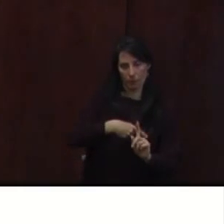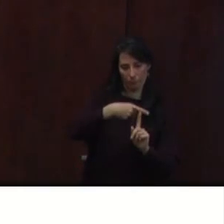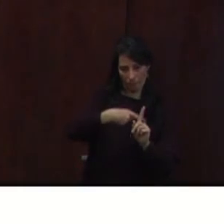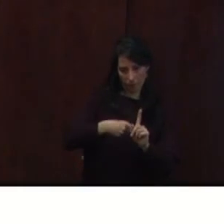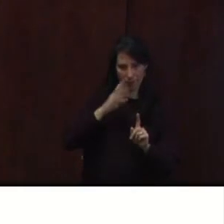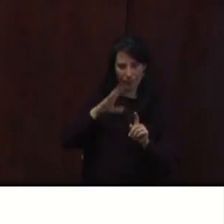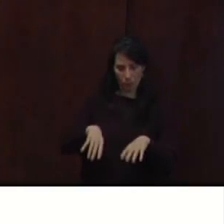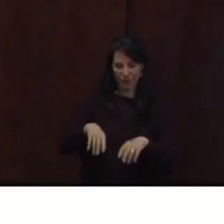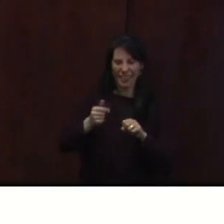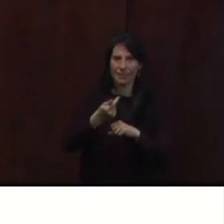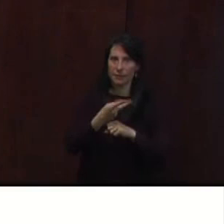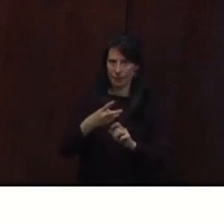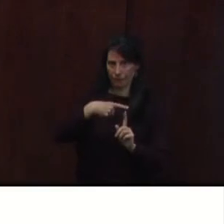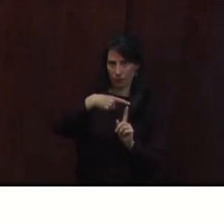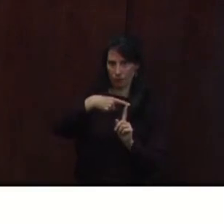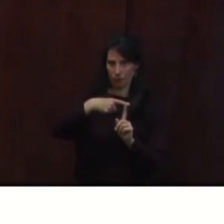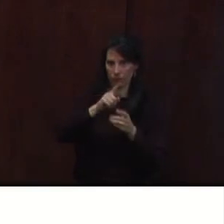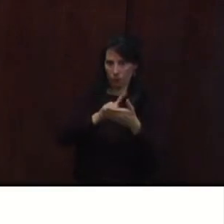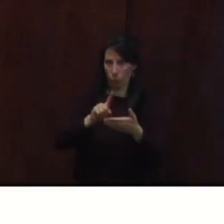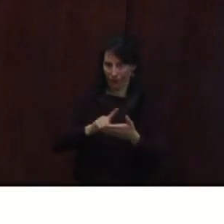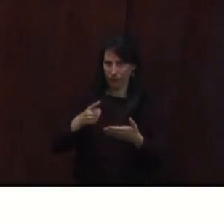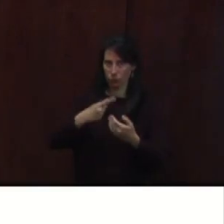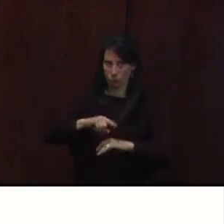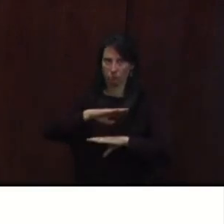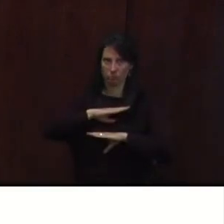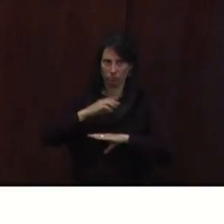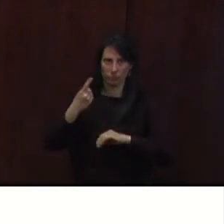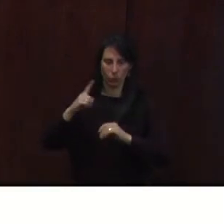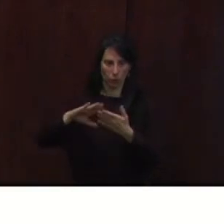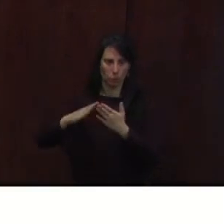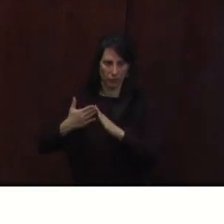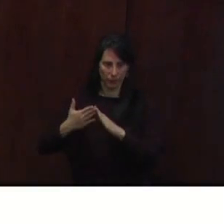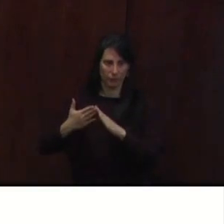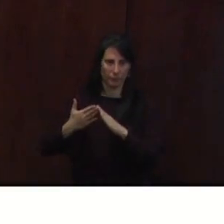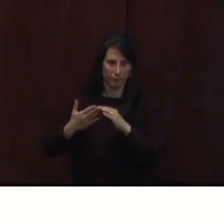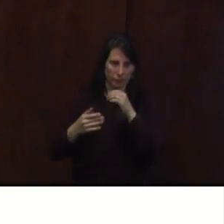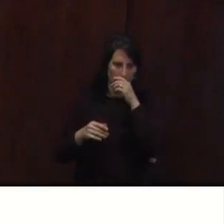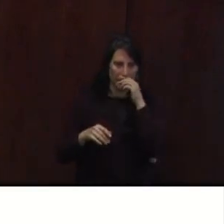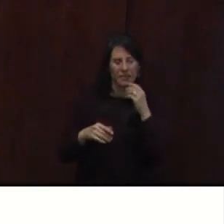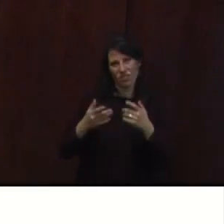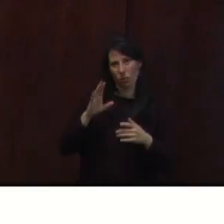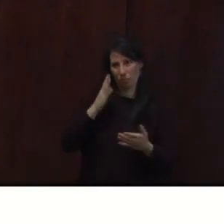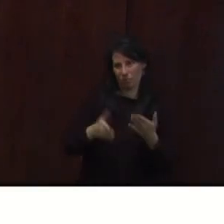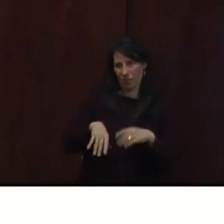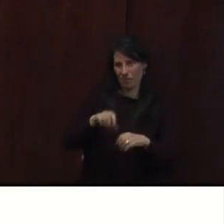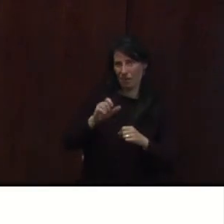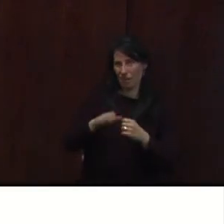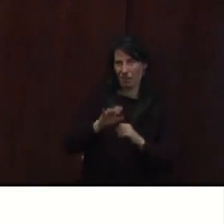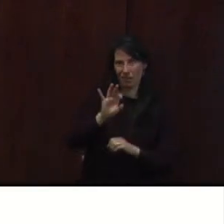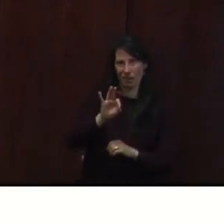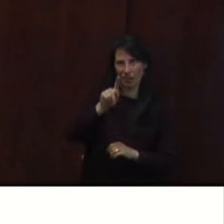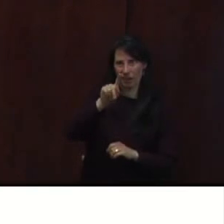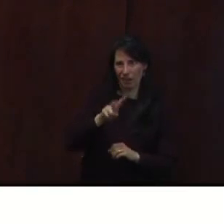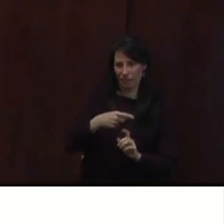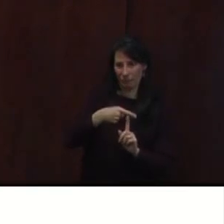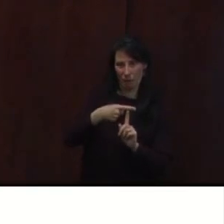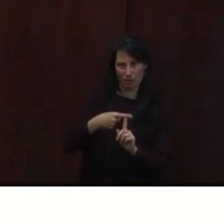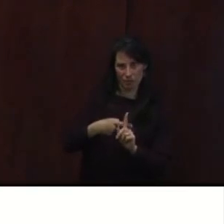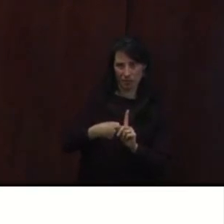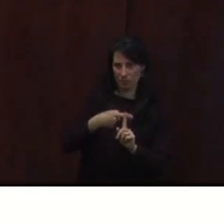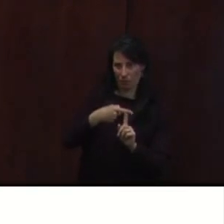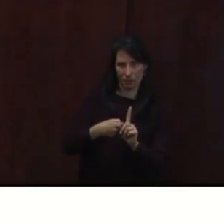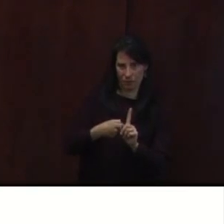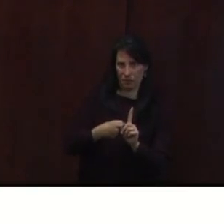that appetite in the community. So 9.5 months. If we have those 3 sites functional, which